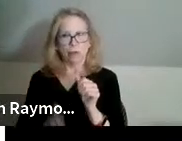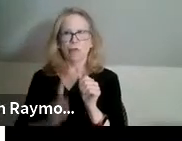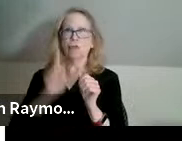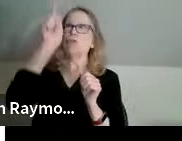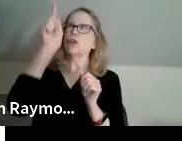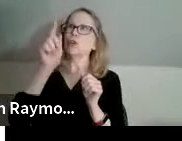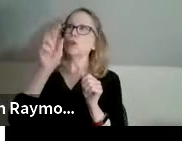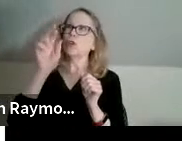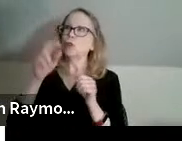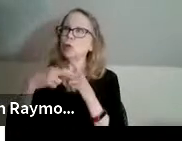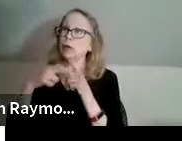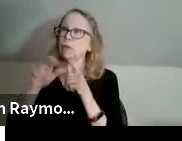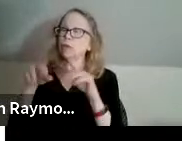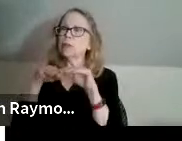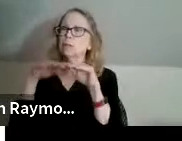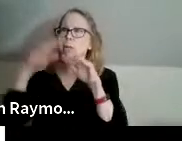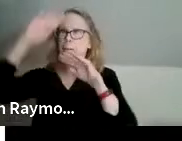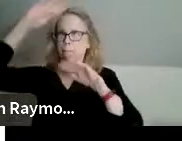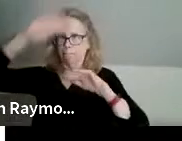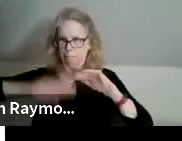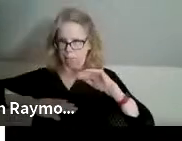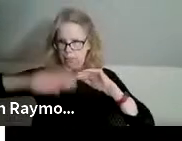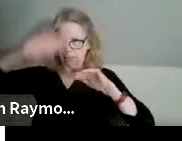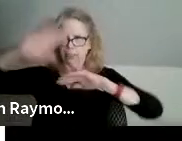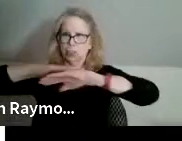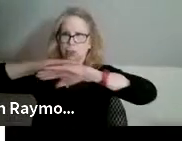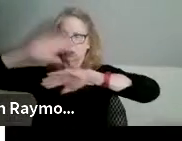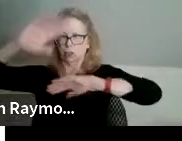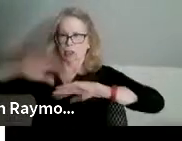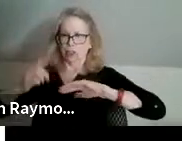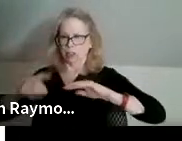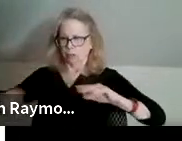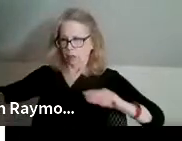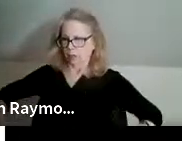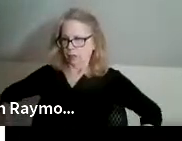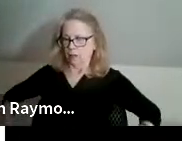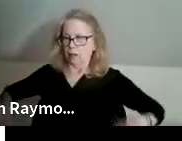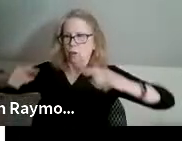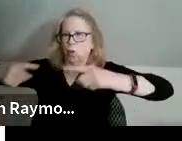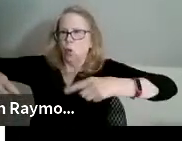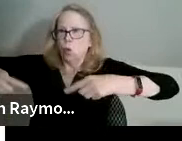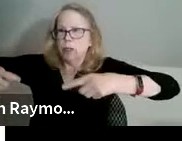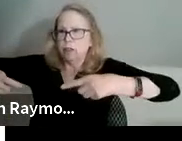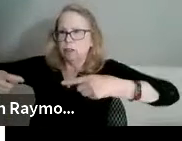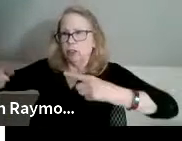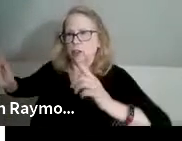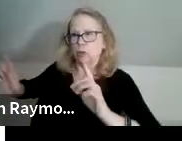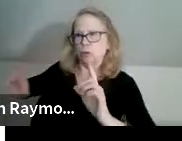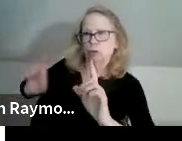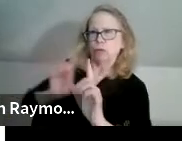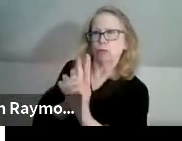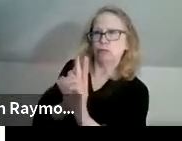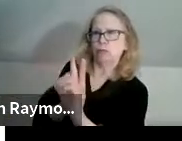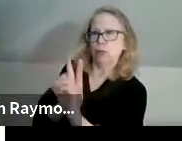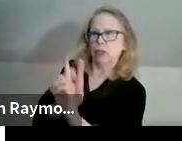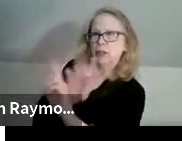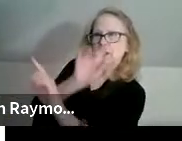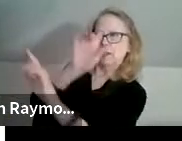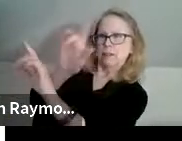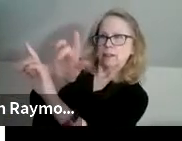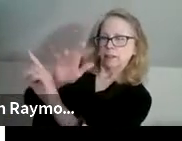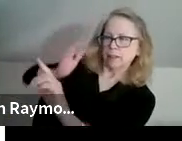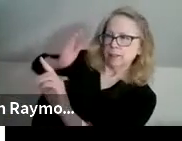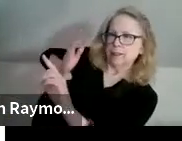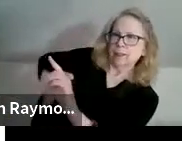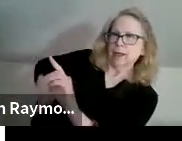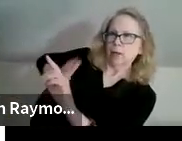plane, and you have to consider when someone pulls a wheelchair, for example, alongside of a device, they reach out sideways